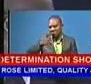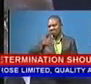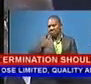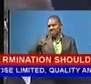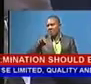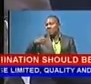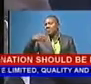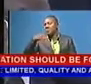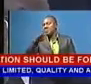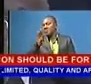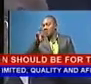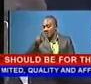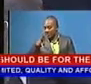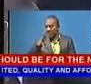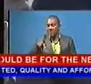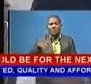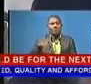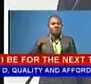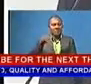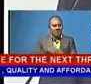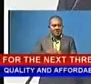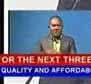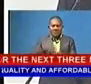in fact involved half of the